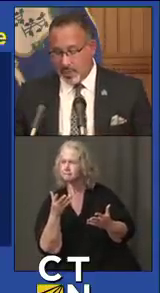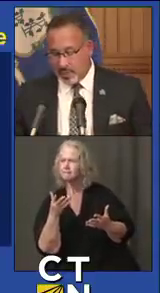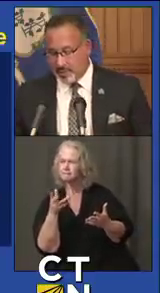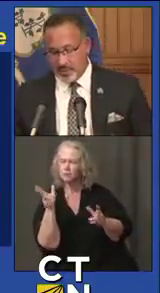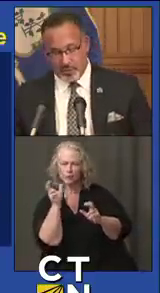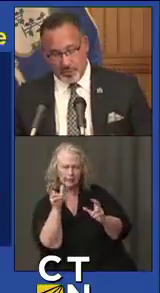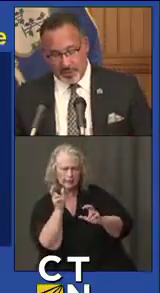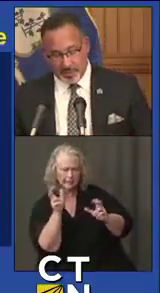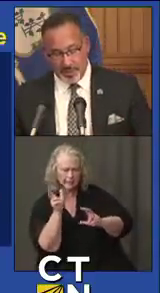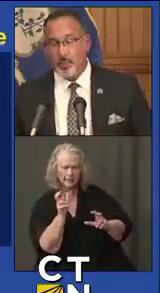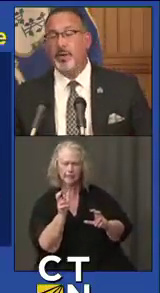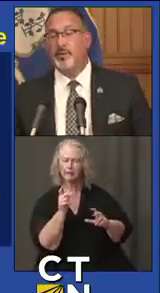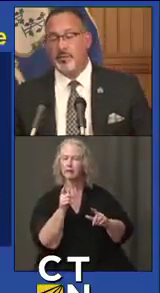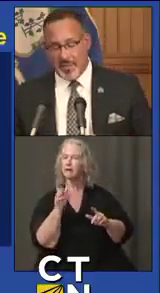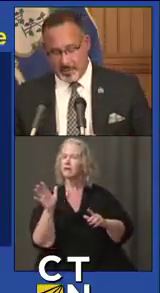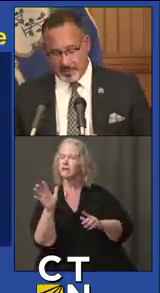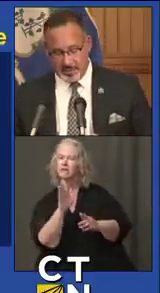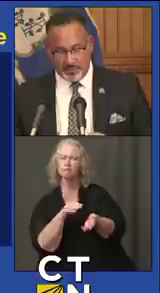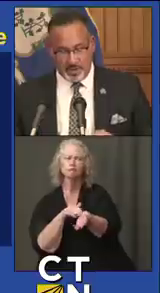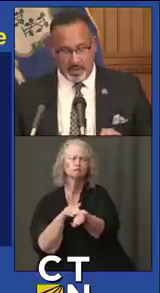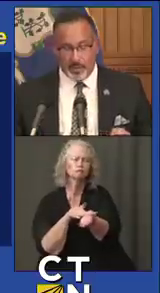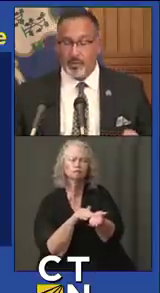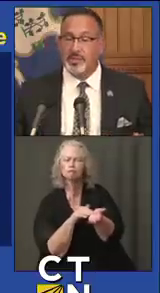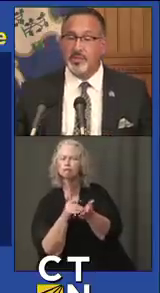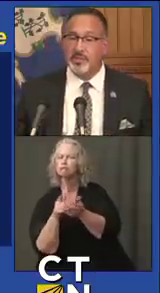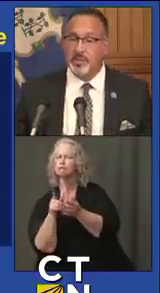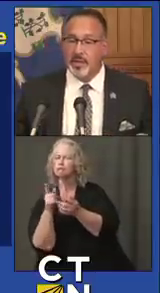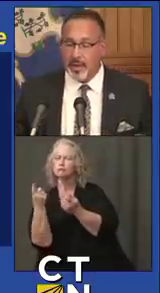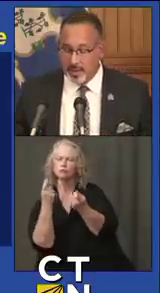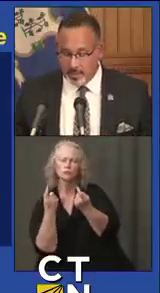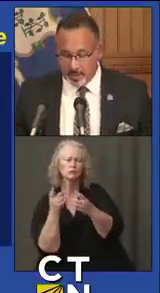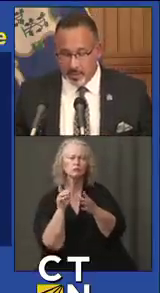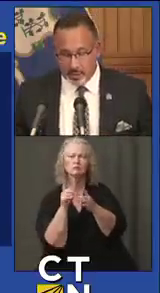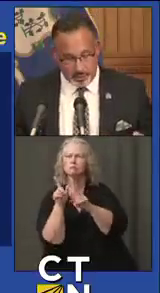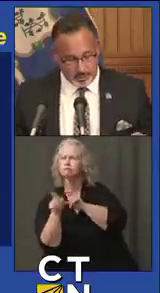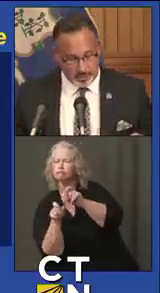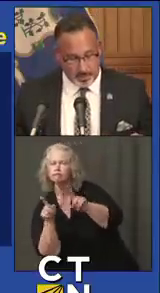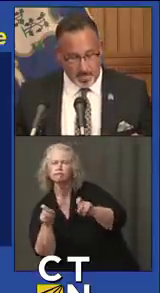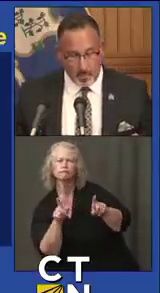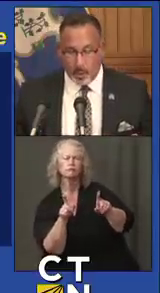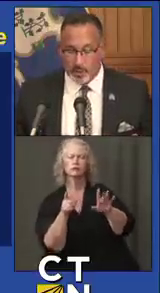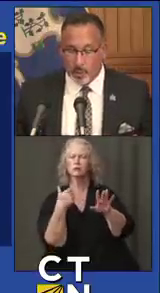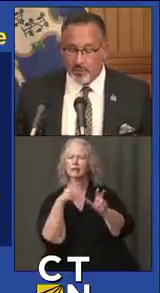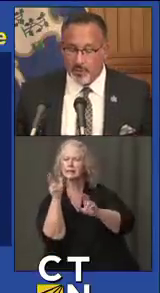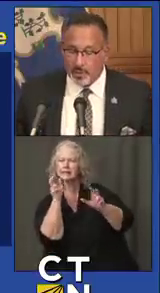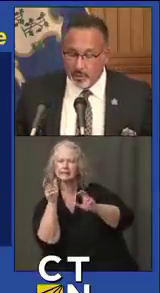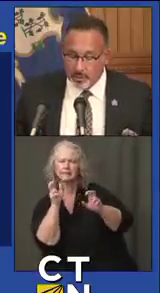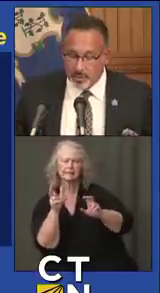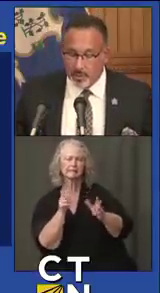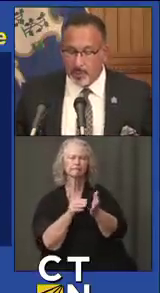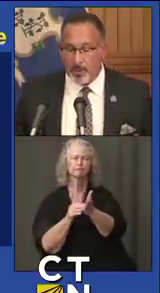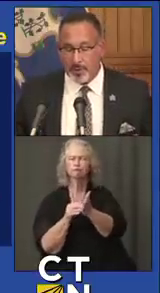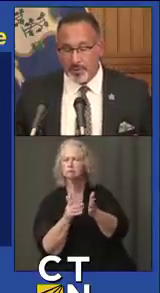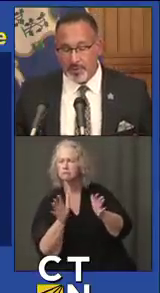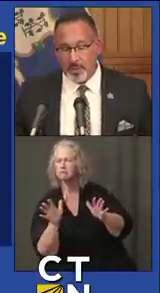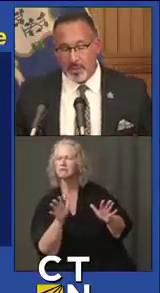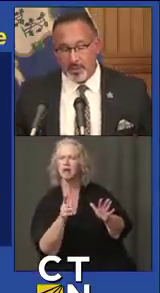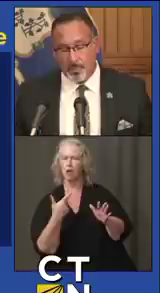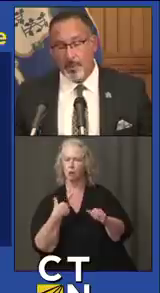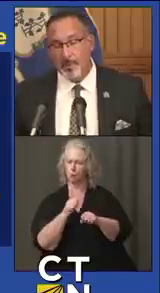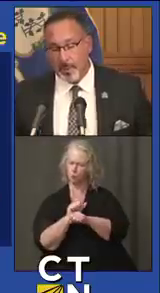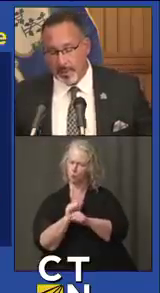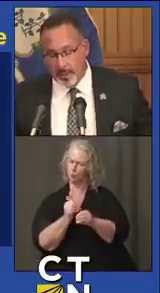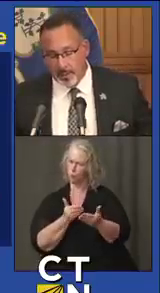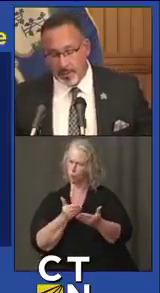Through meetings and surveys, we heard from thousands of Connecticut residents and students. We also worked very closely with our partners at